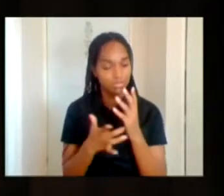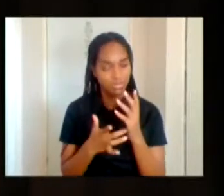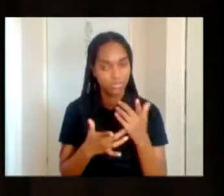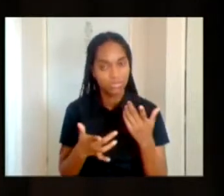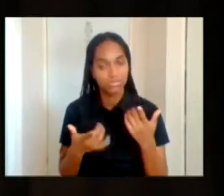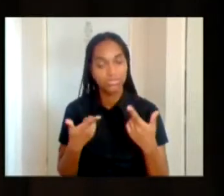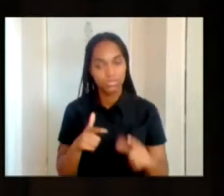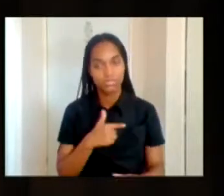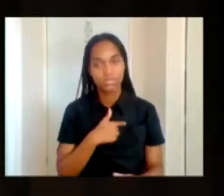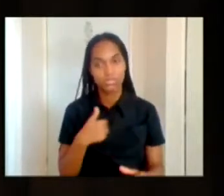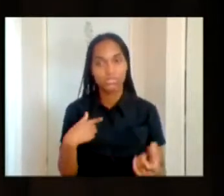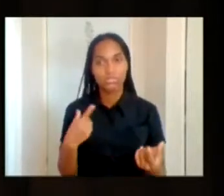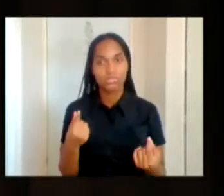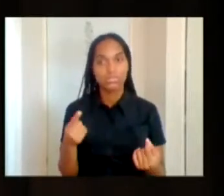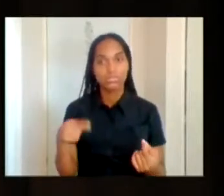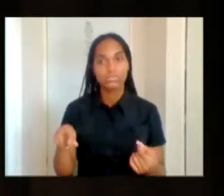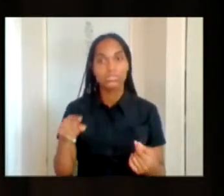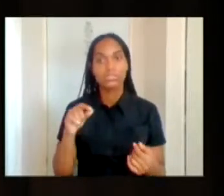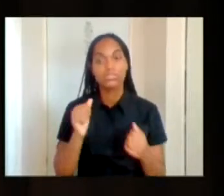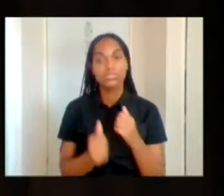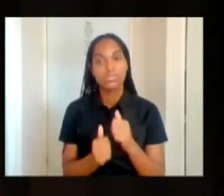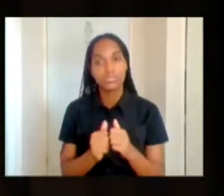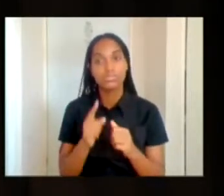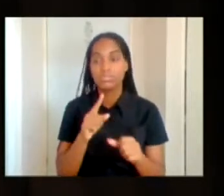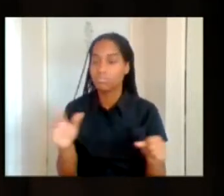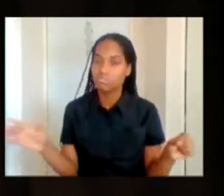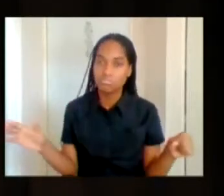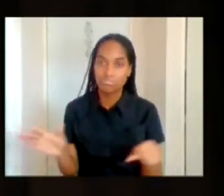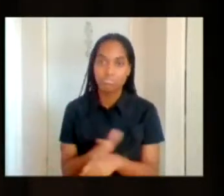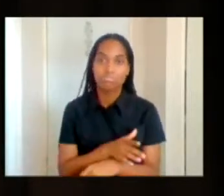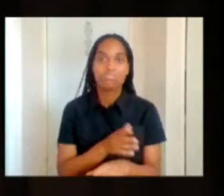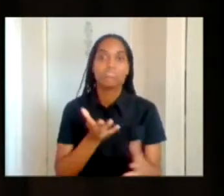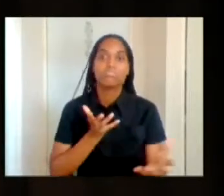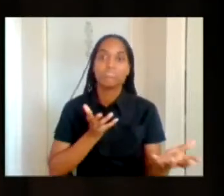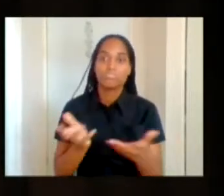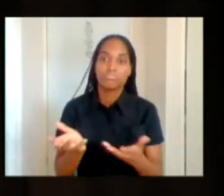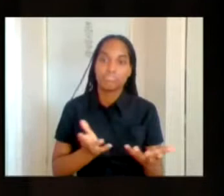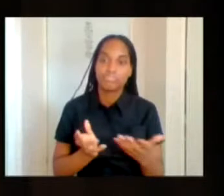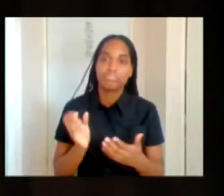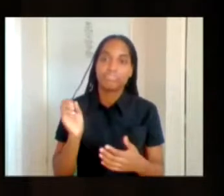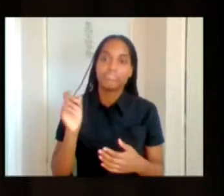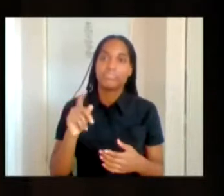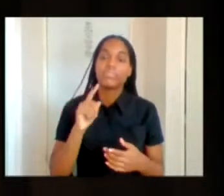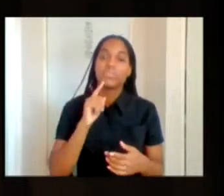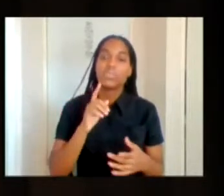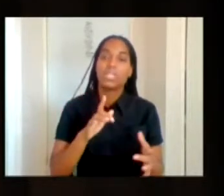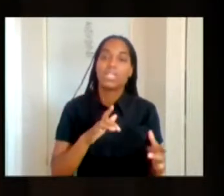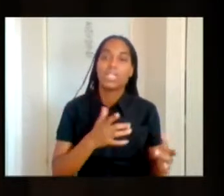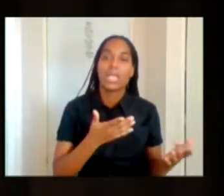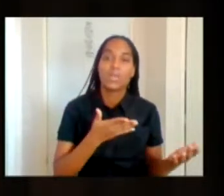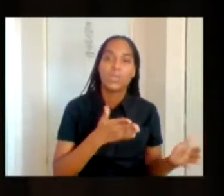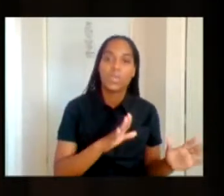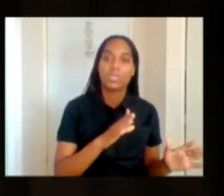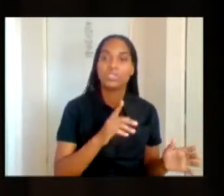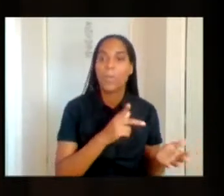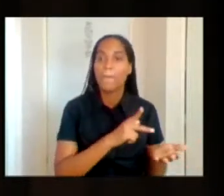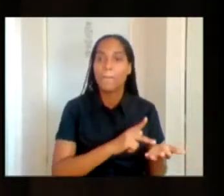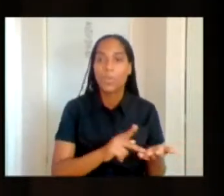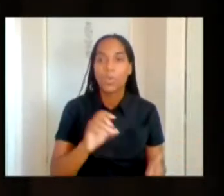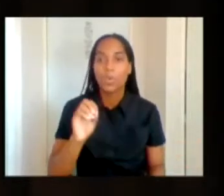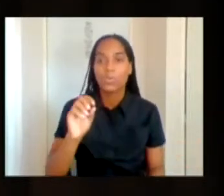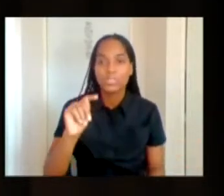do this, which is a fully interactive return path, to a lightweight version, to a pure OTA